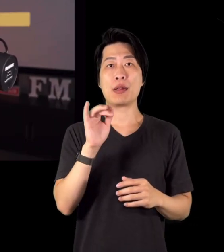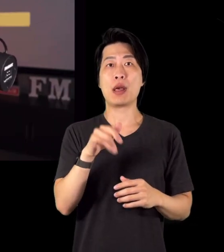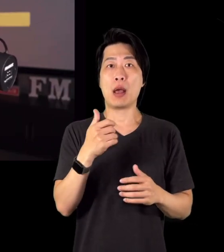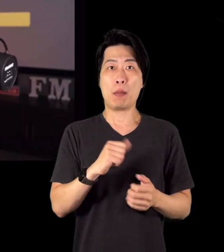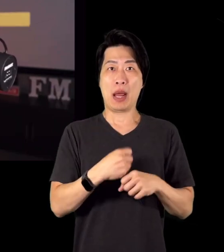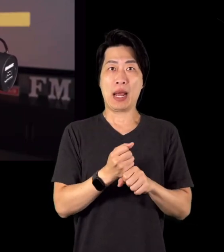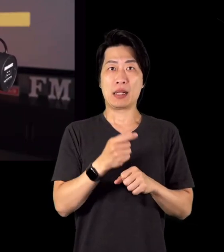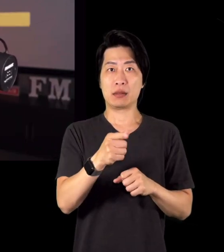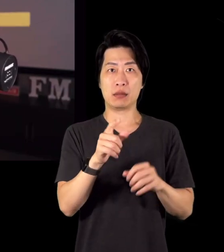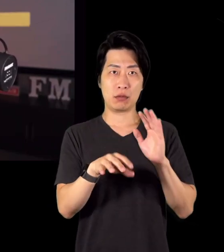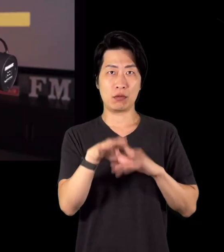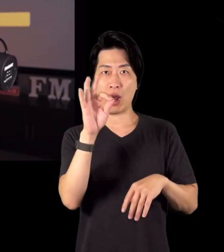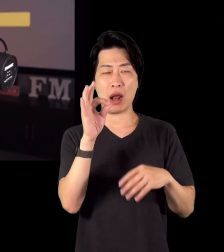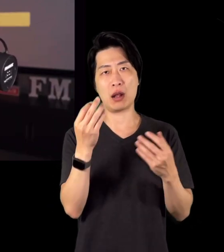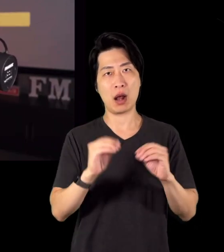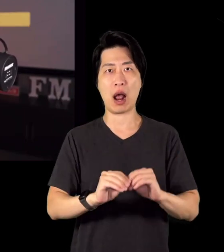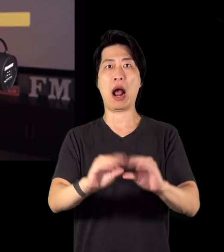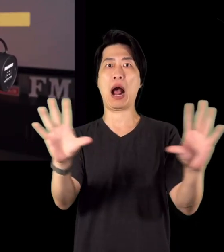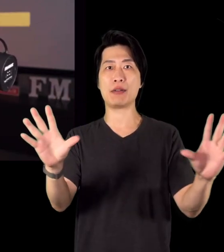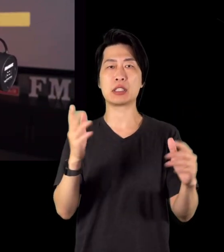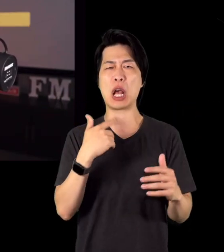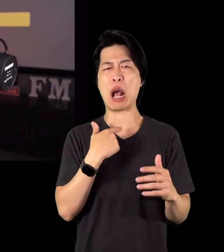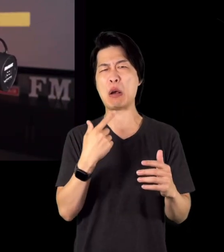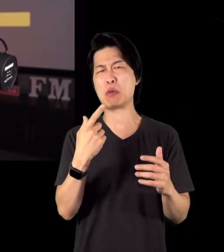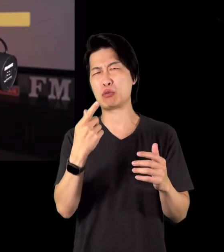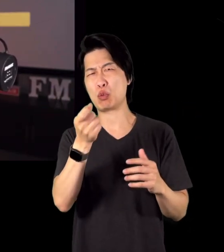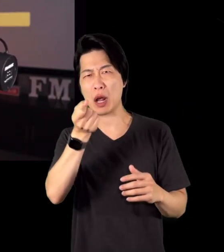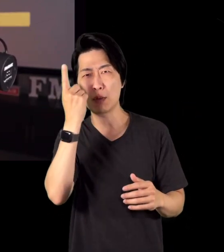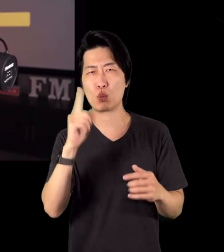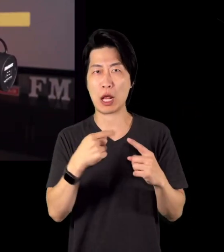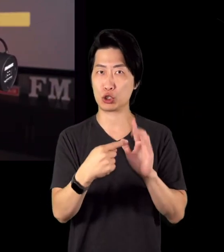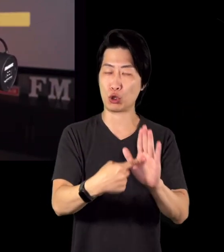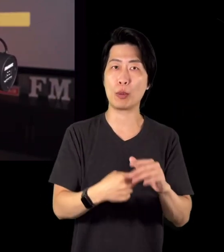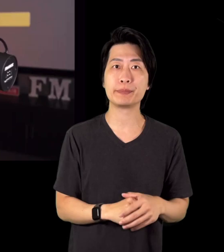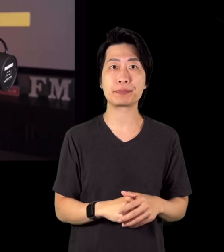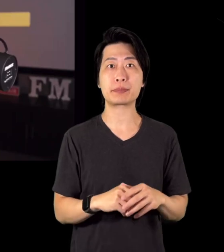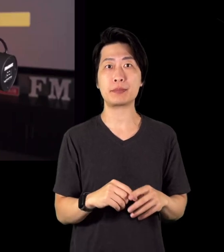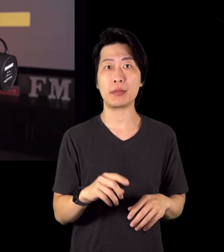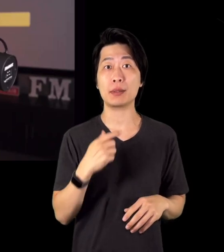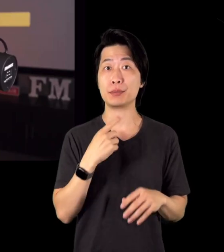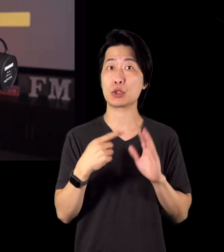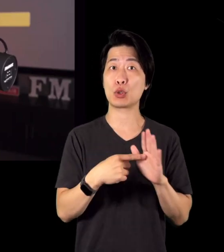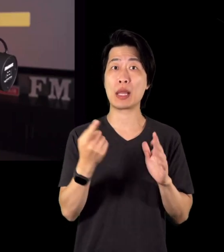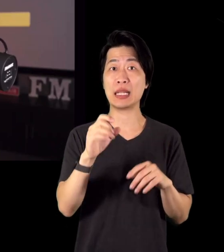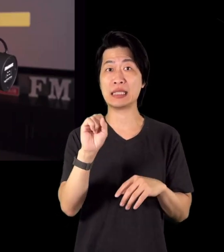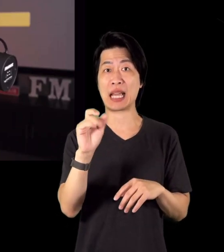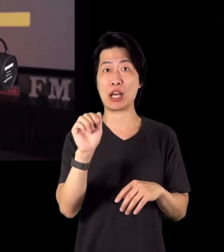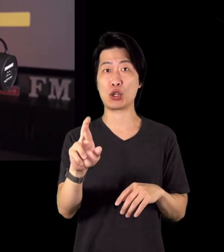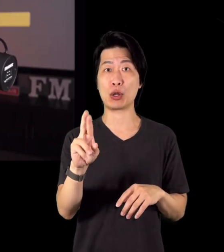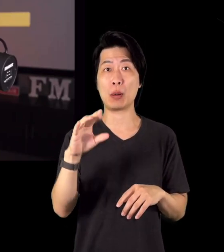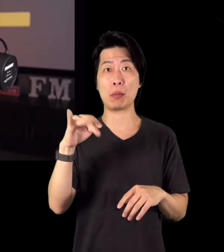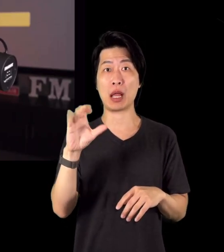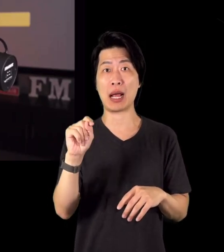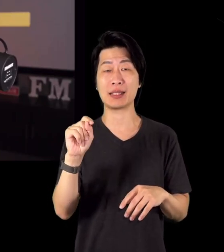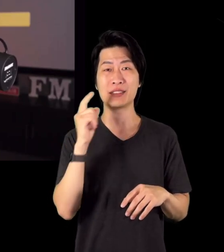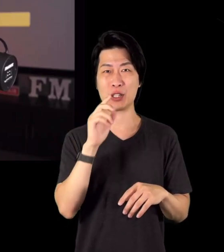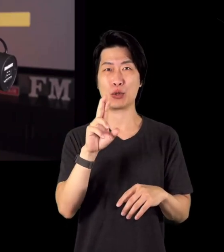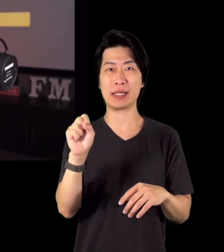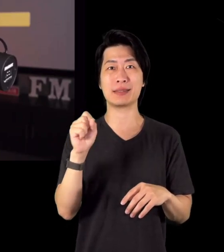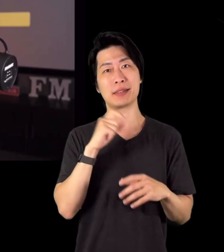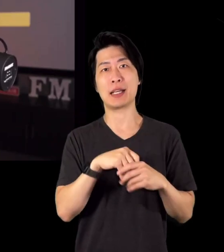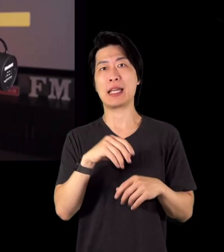findings super obvious, and you'll see what I mean once I show you the chart. Now, I want to start by showing you a scatter plot of United States electric